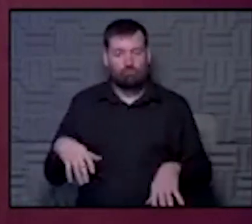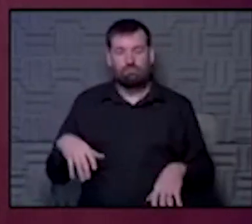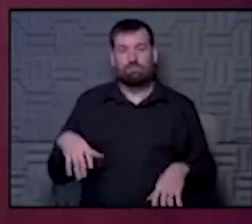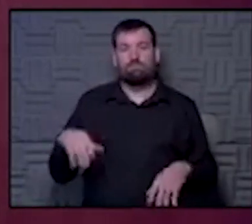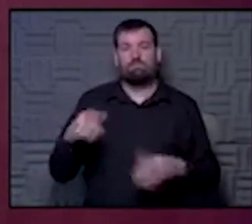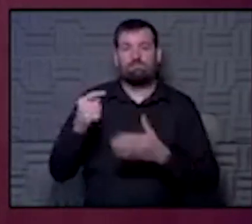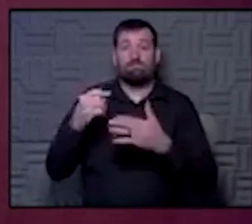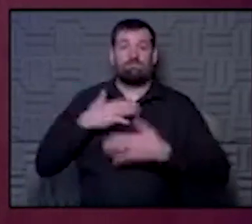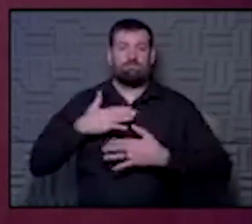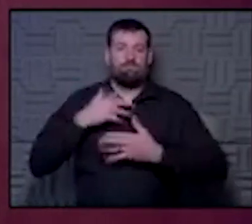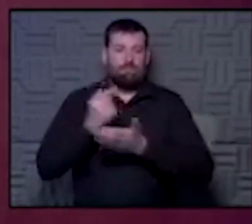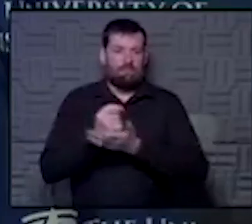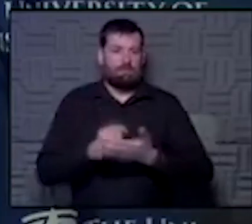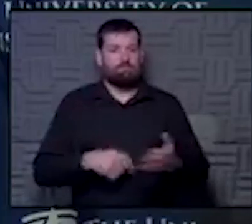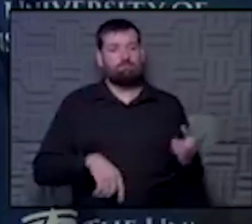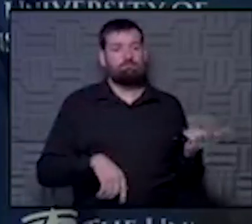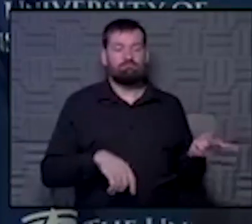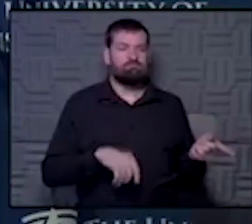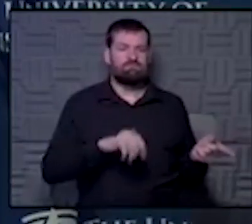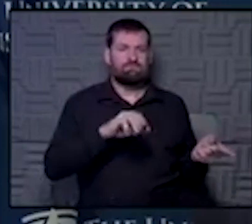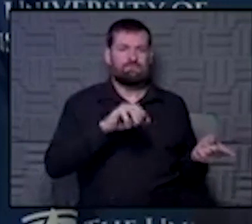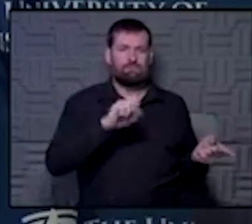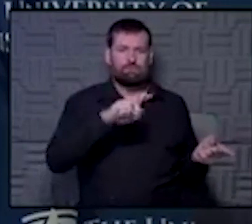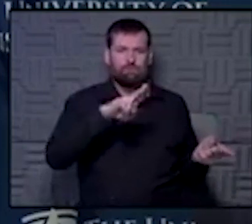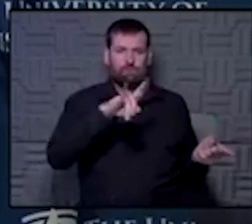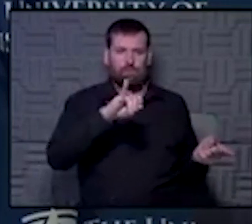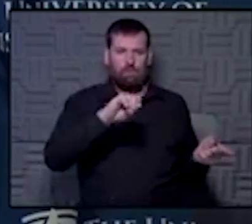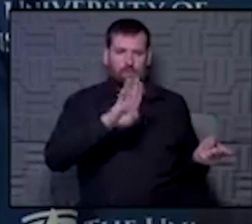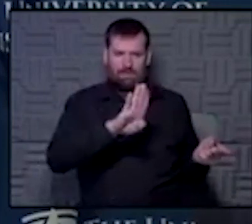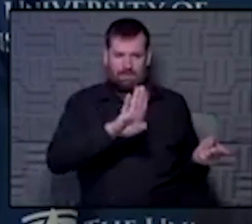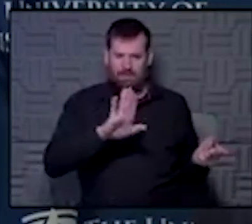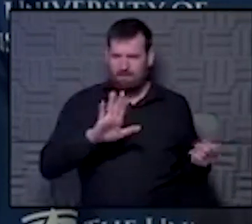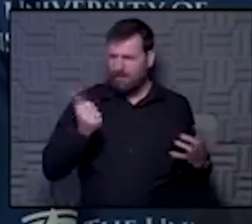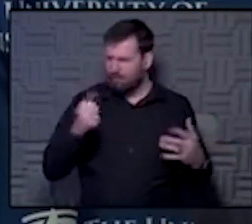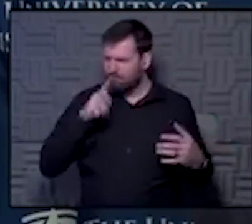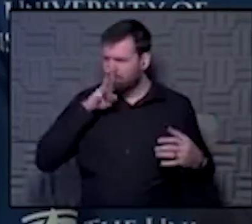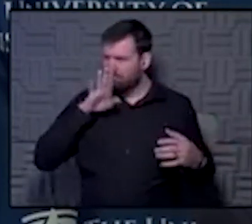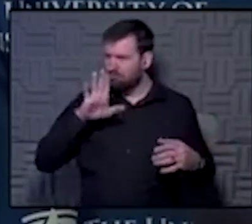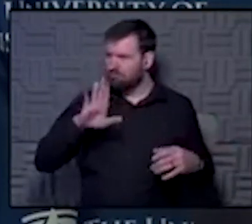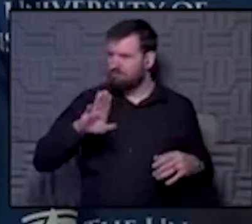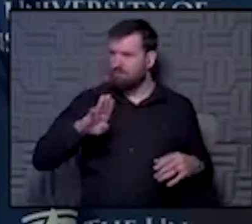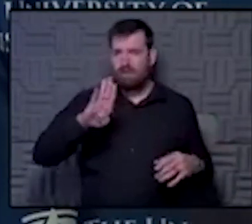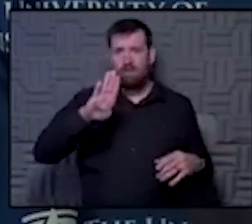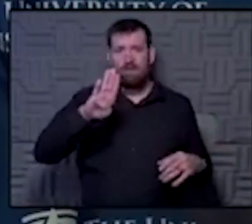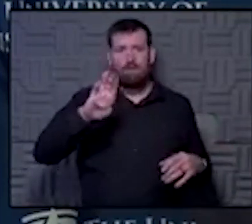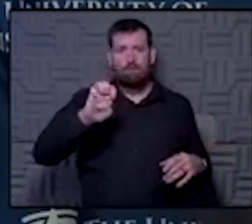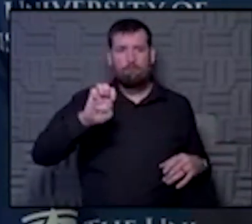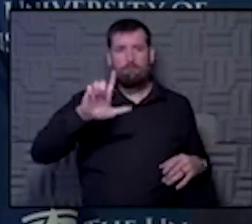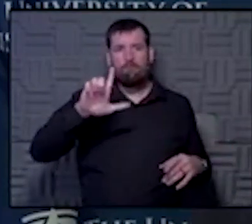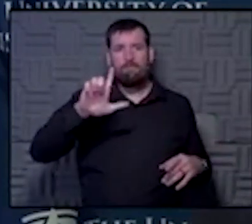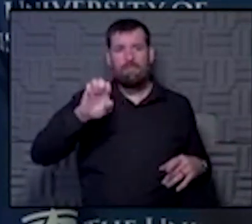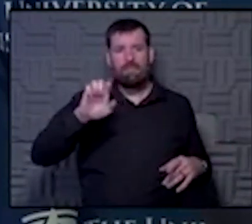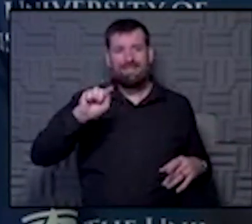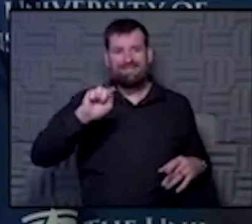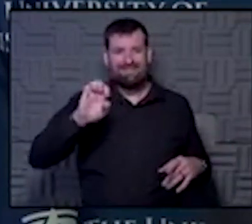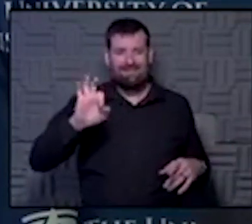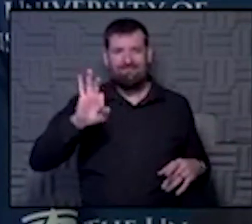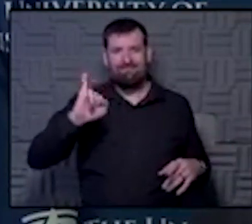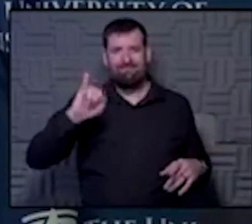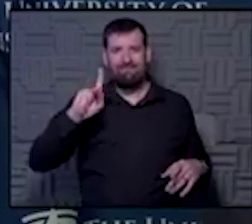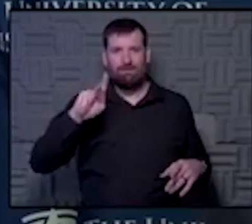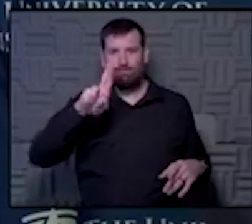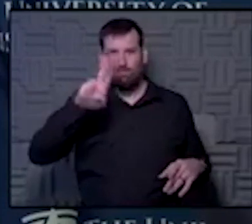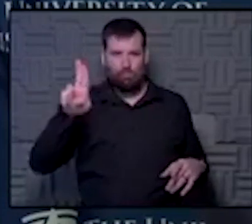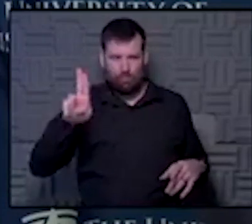In Studio B, I'm not going to say this right. Kyle, how do I say his name right? Belete. Belete Fikru. How's that?